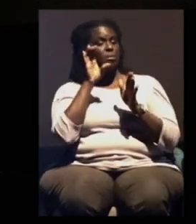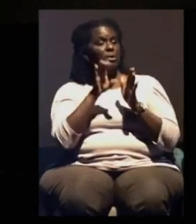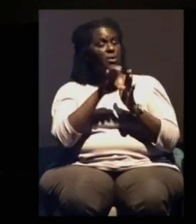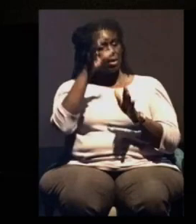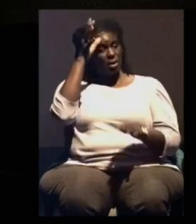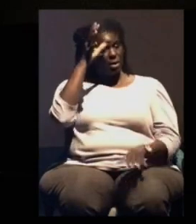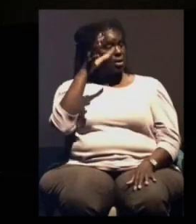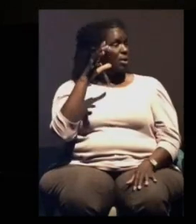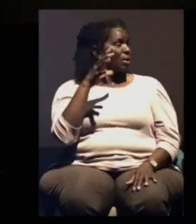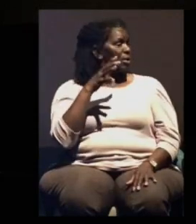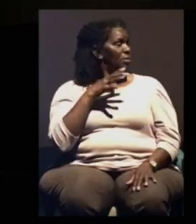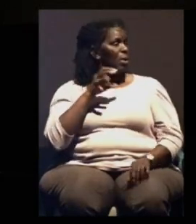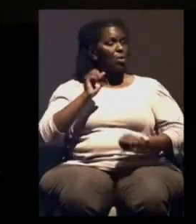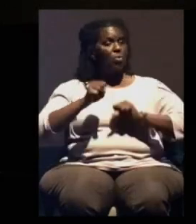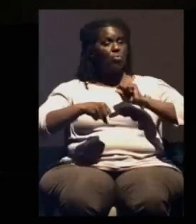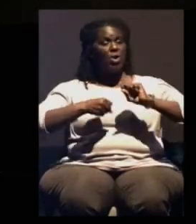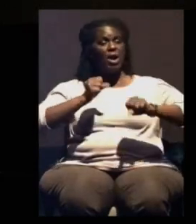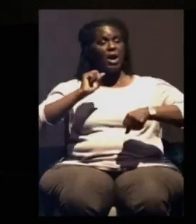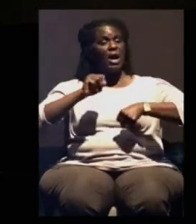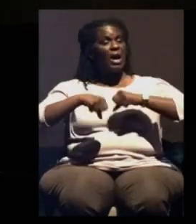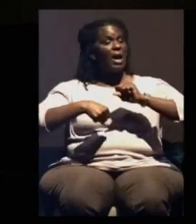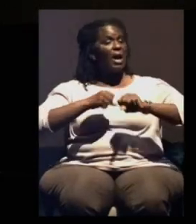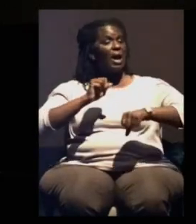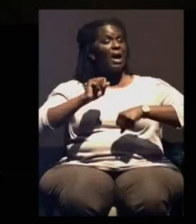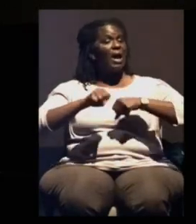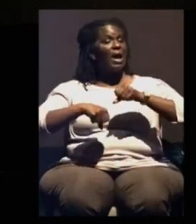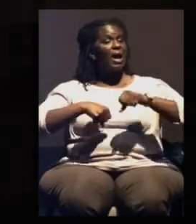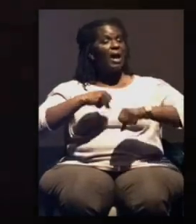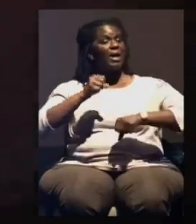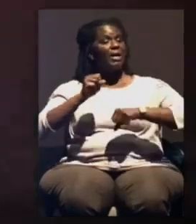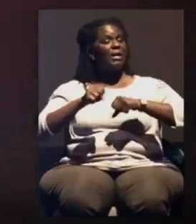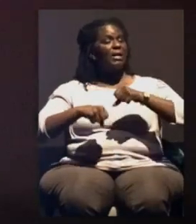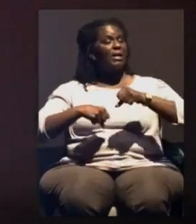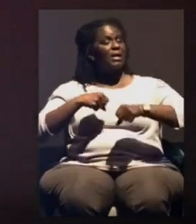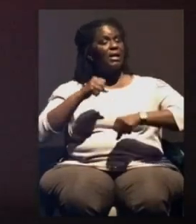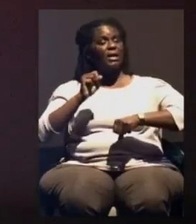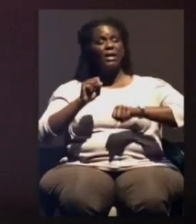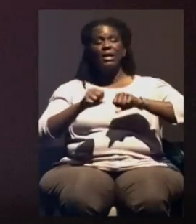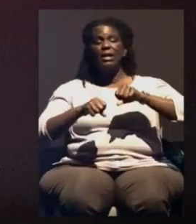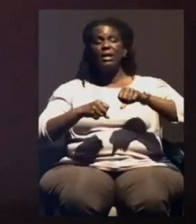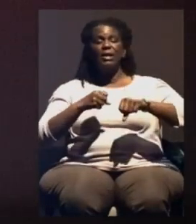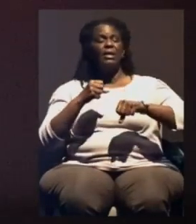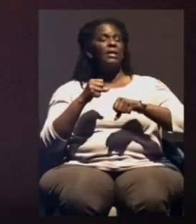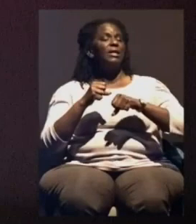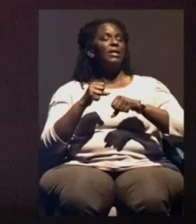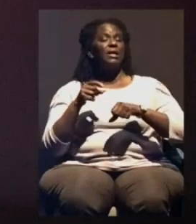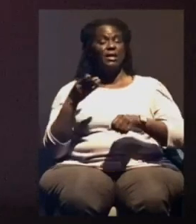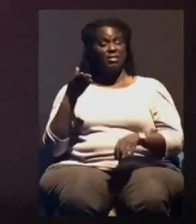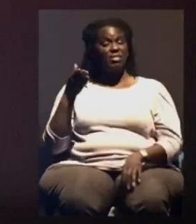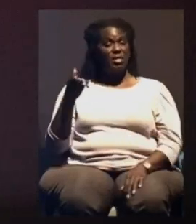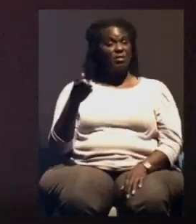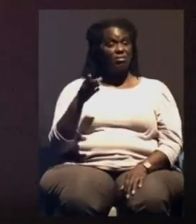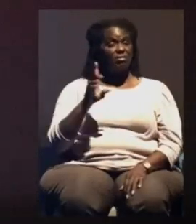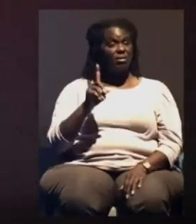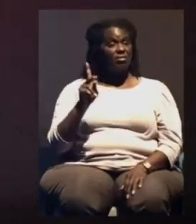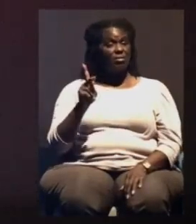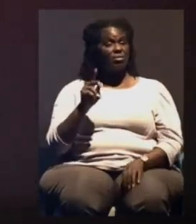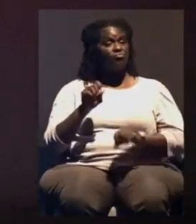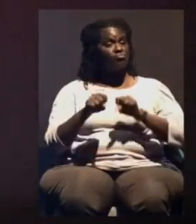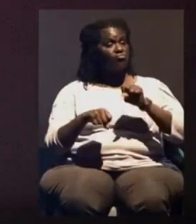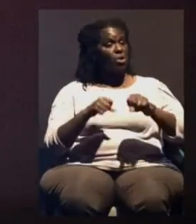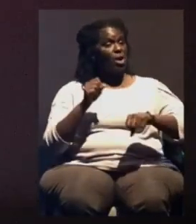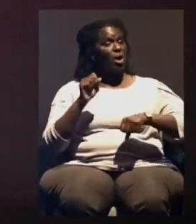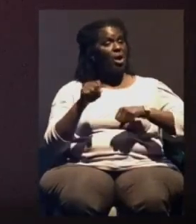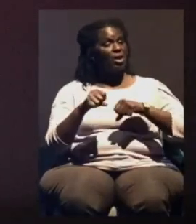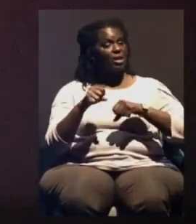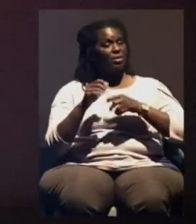male safely riding a bicycle in traffic. Why? You say, well, that's impossible. No, there he is. He's safely riding a